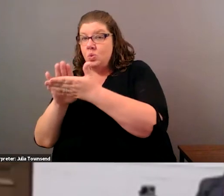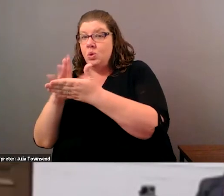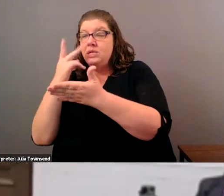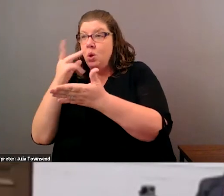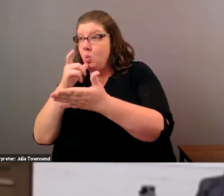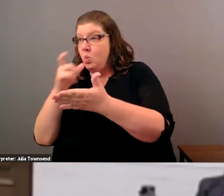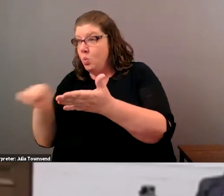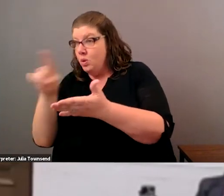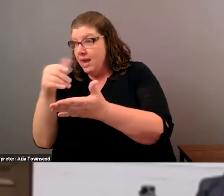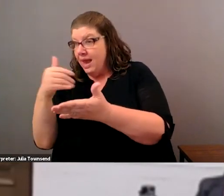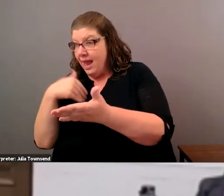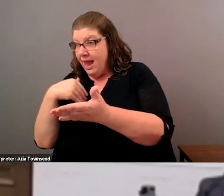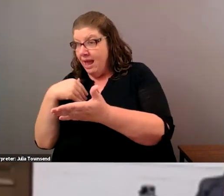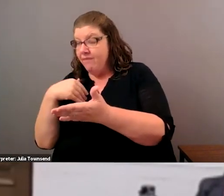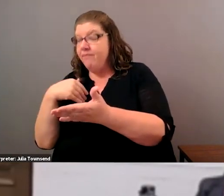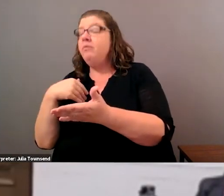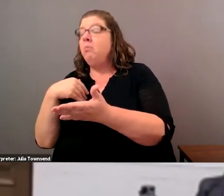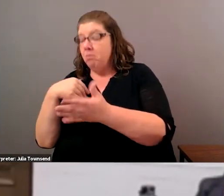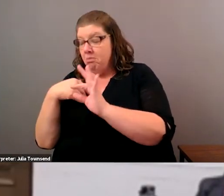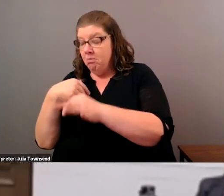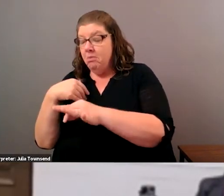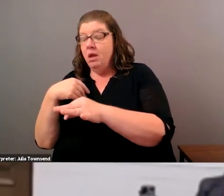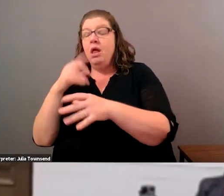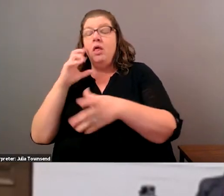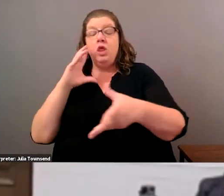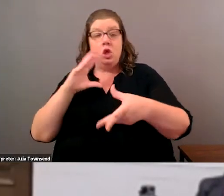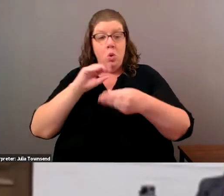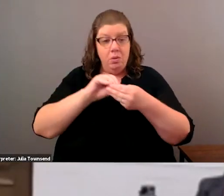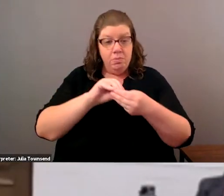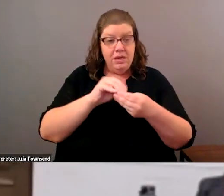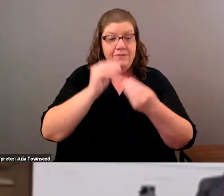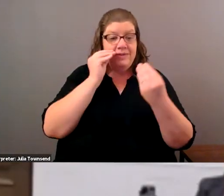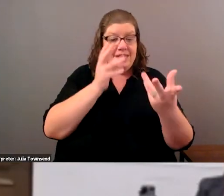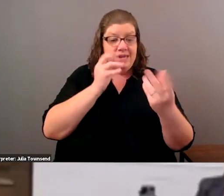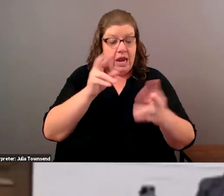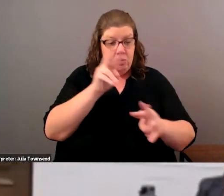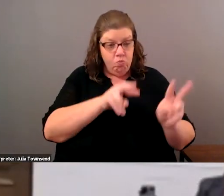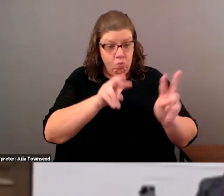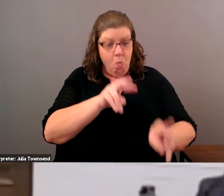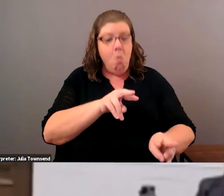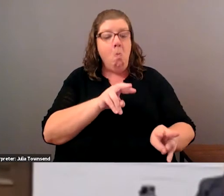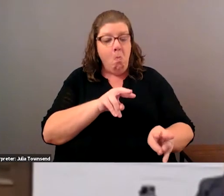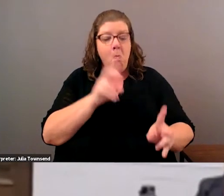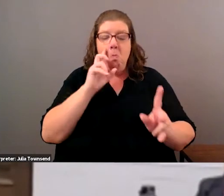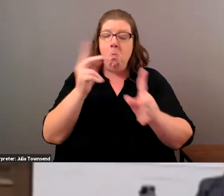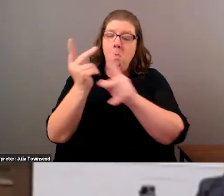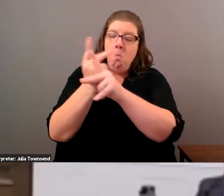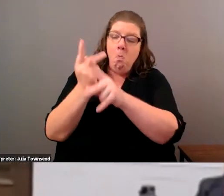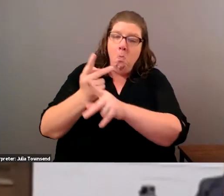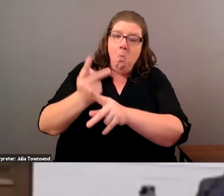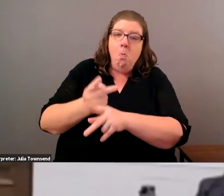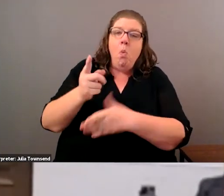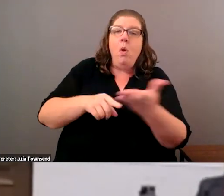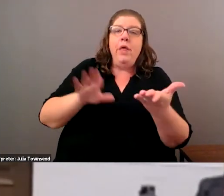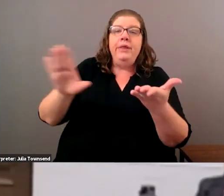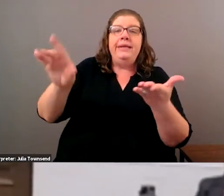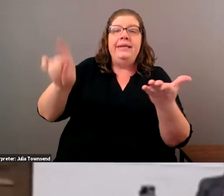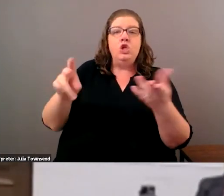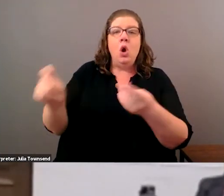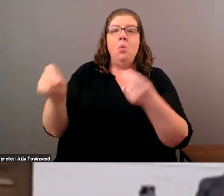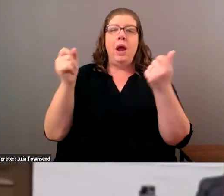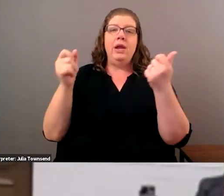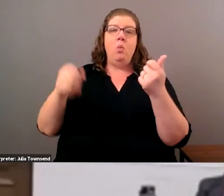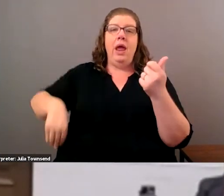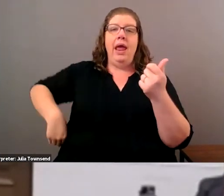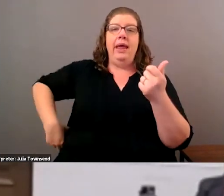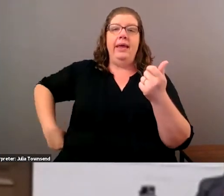have. They'll look at CUMES and look at the data, and they can actually start determining what the needs are right away. And